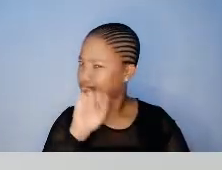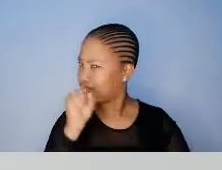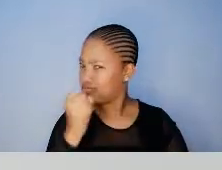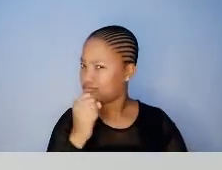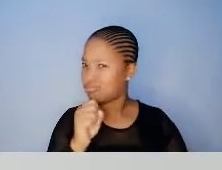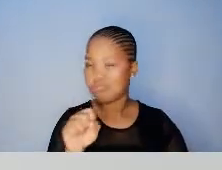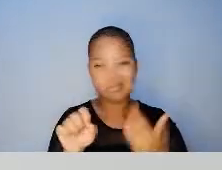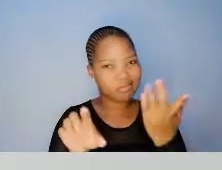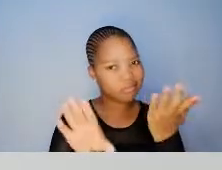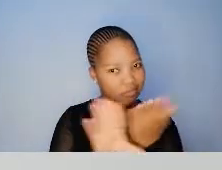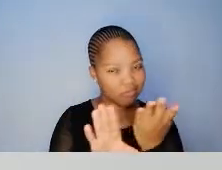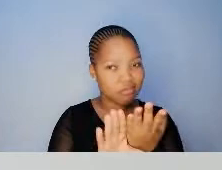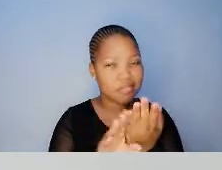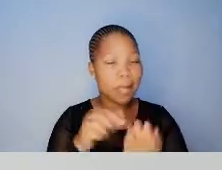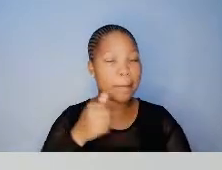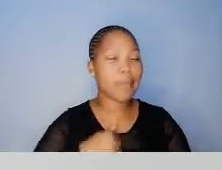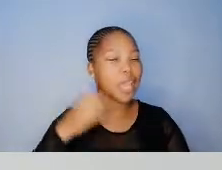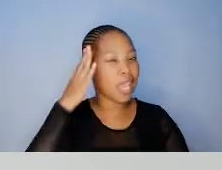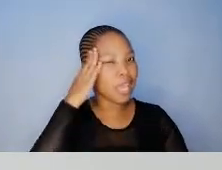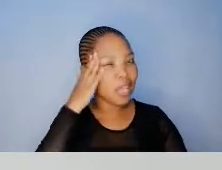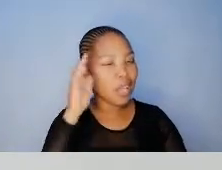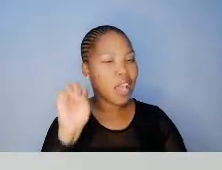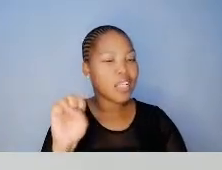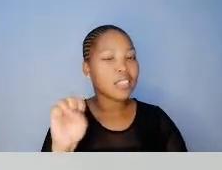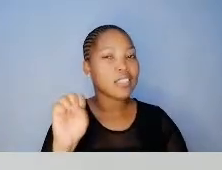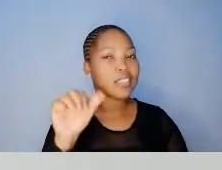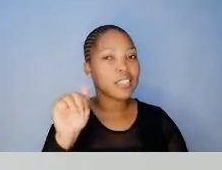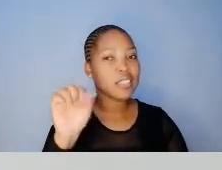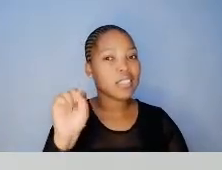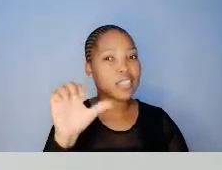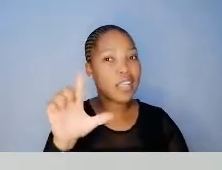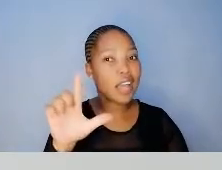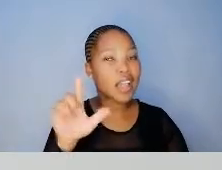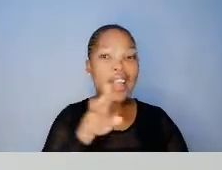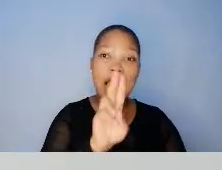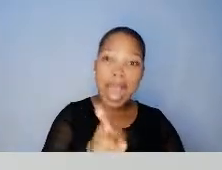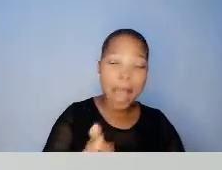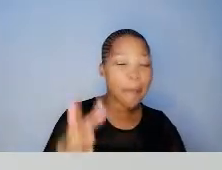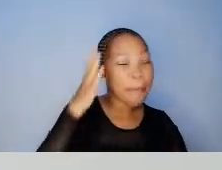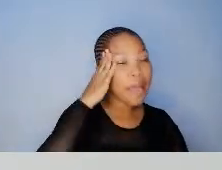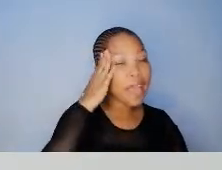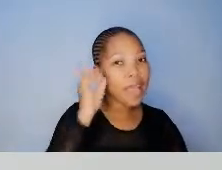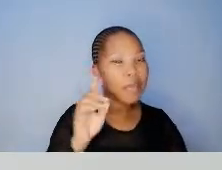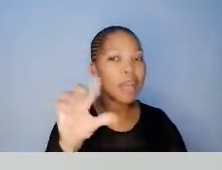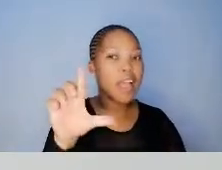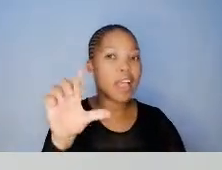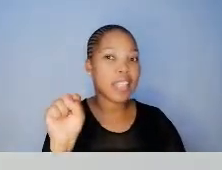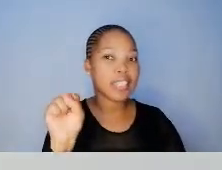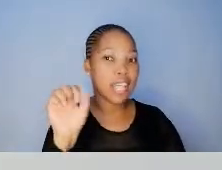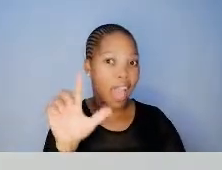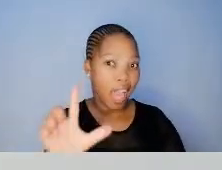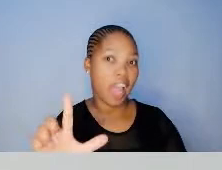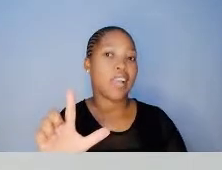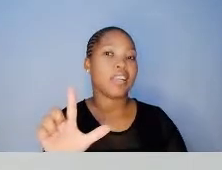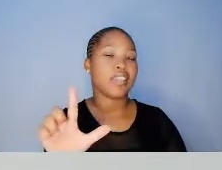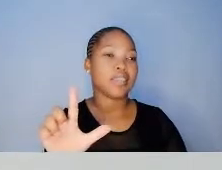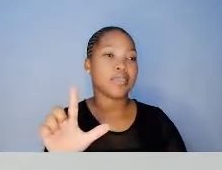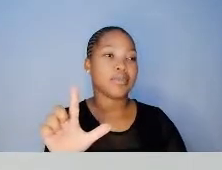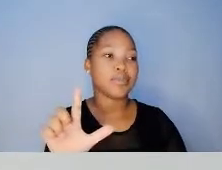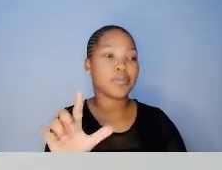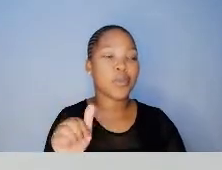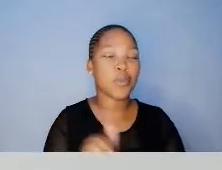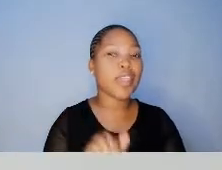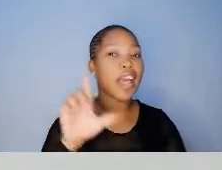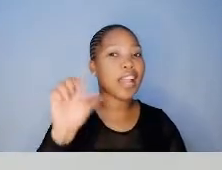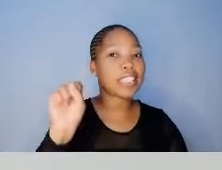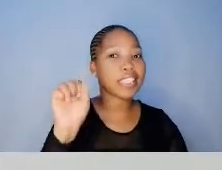your child now knows South African Sign Language, and your child now knows Lesotho Sign Language. Child with